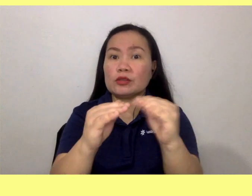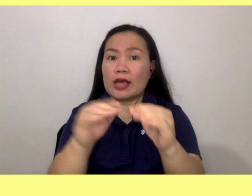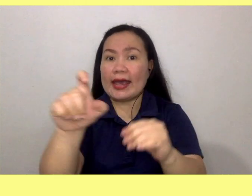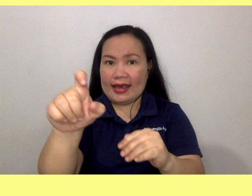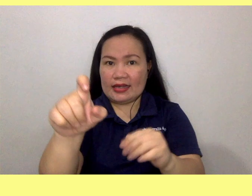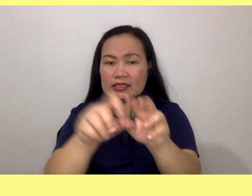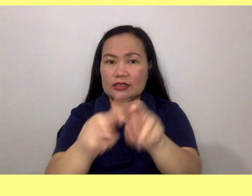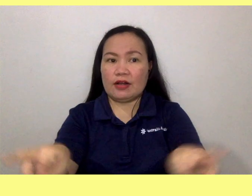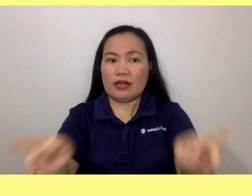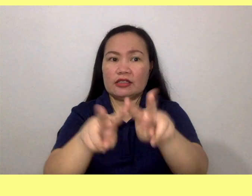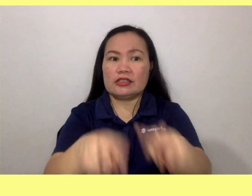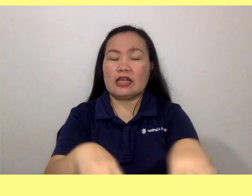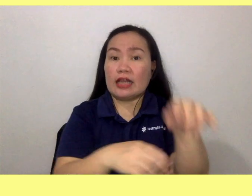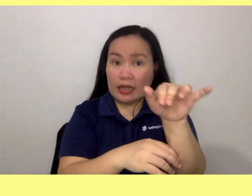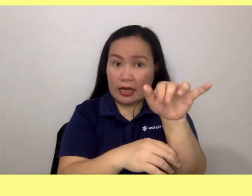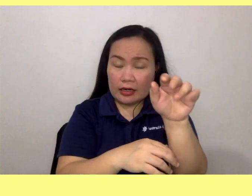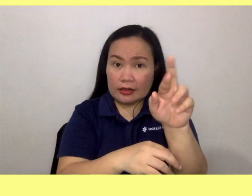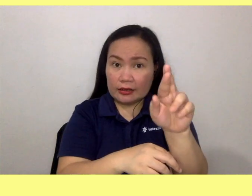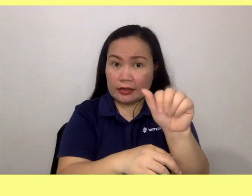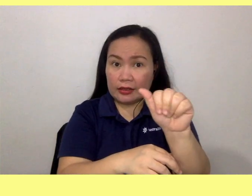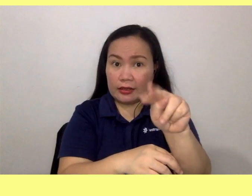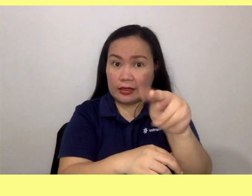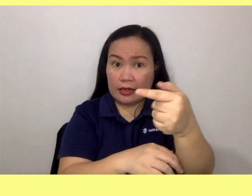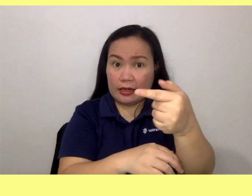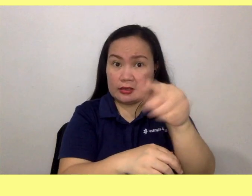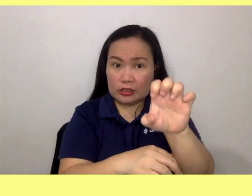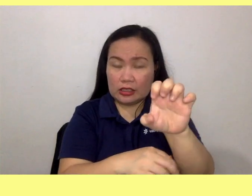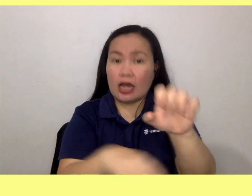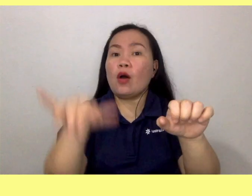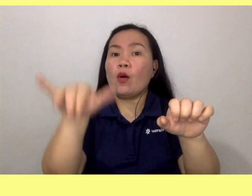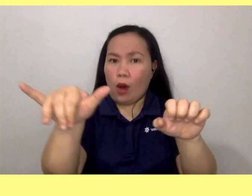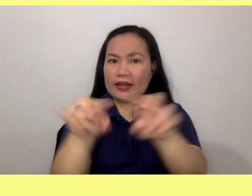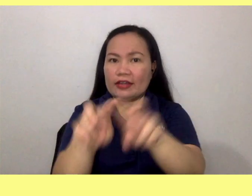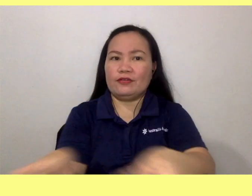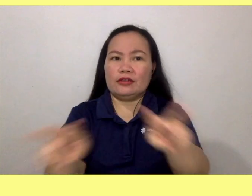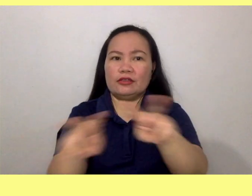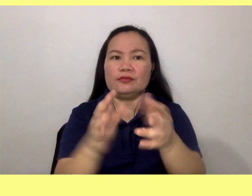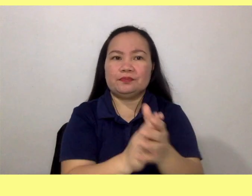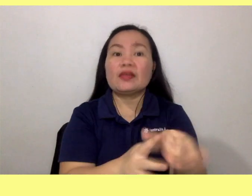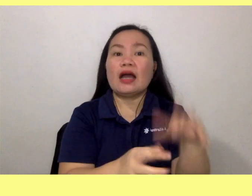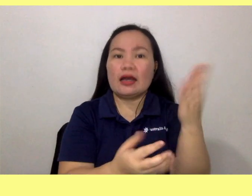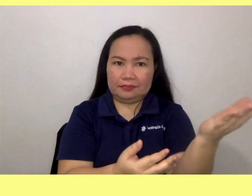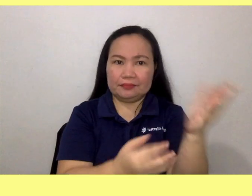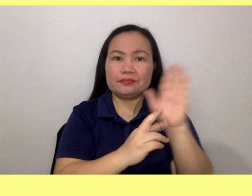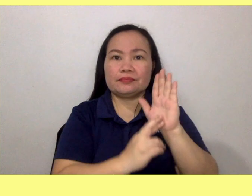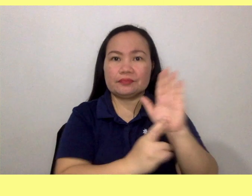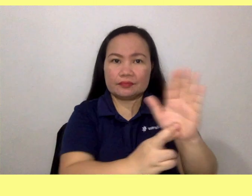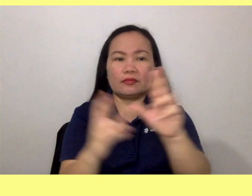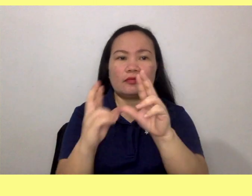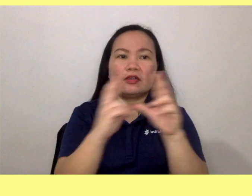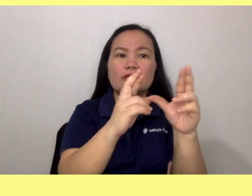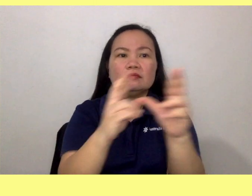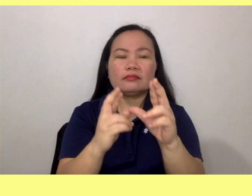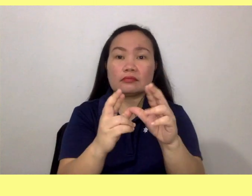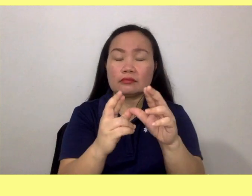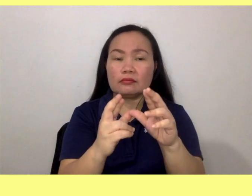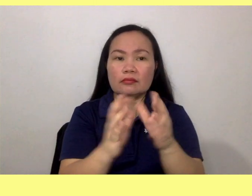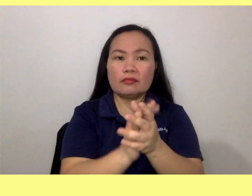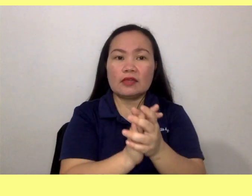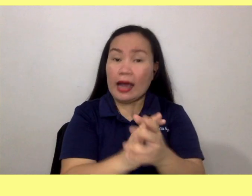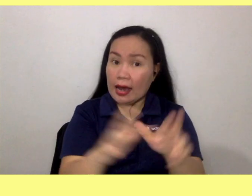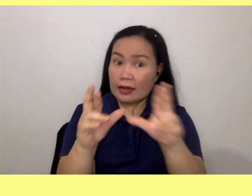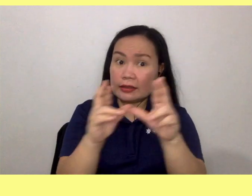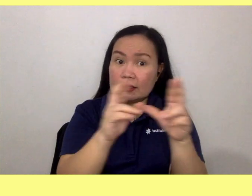second coordinates ng ordered pairs. I have here the representations of relations. So aside from ordered